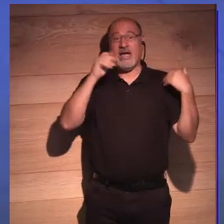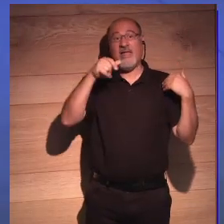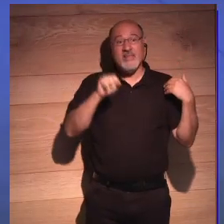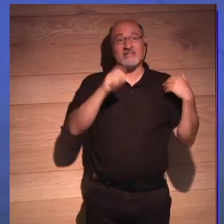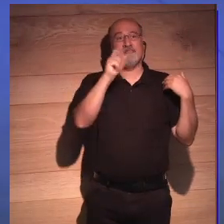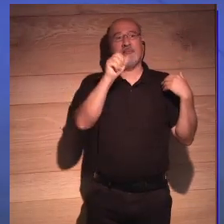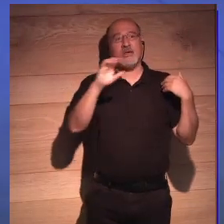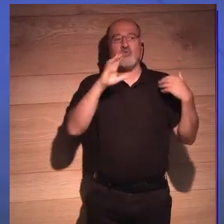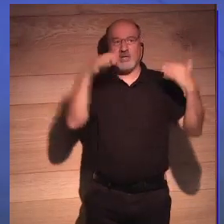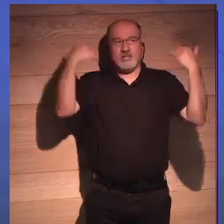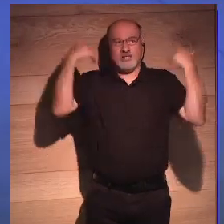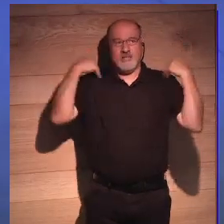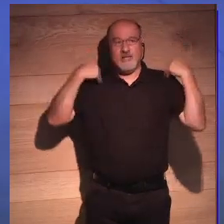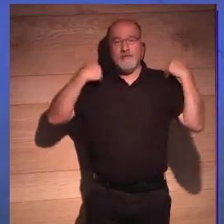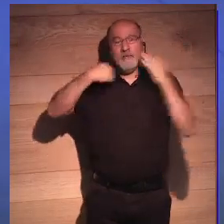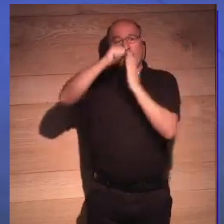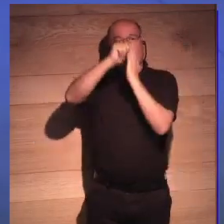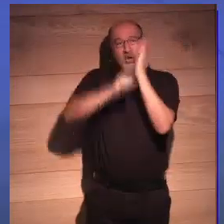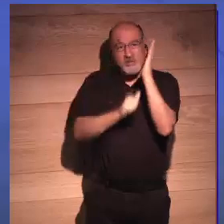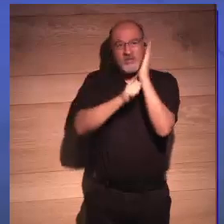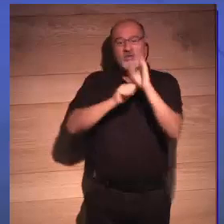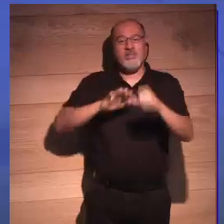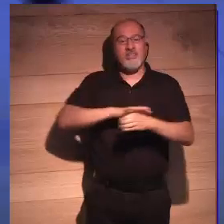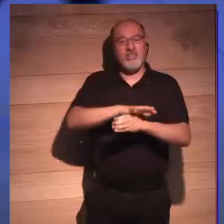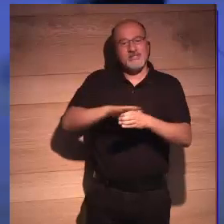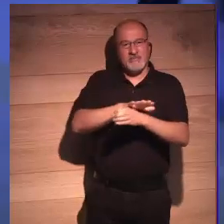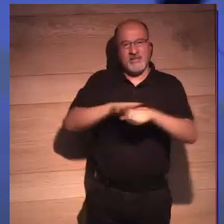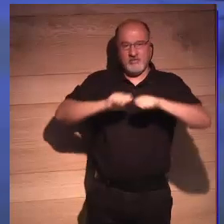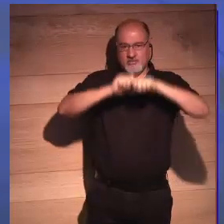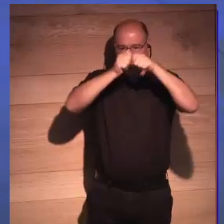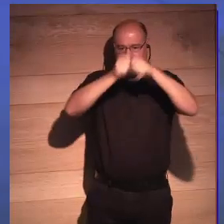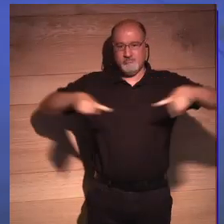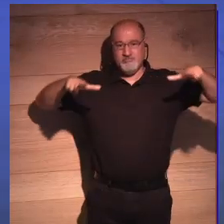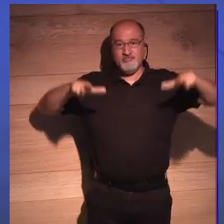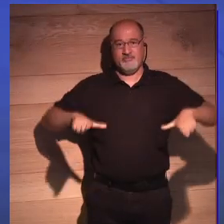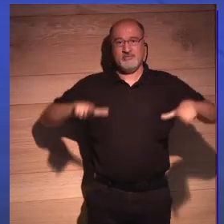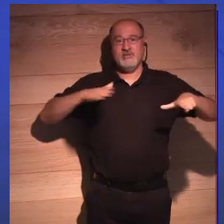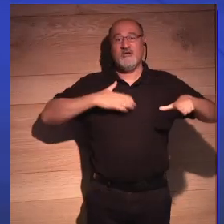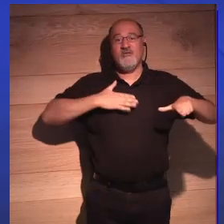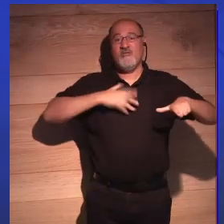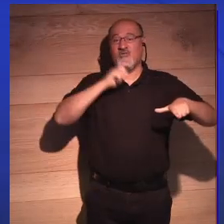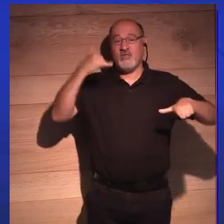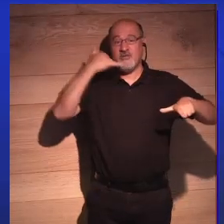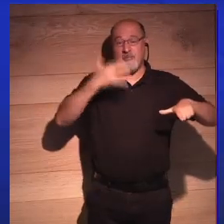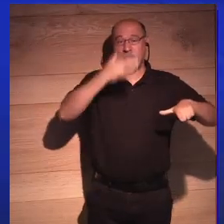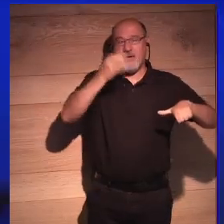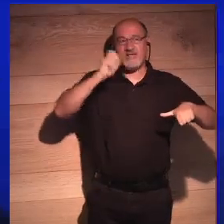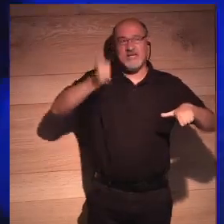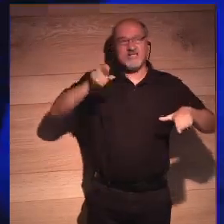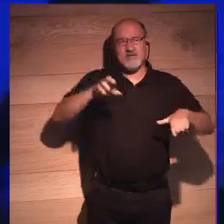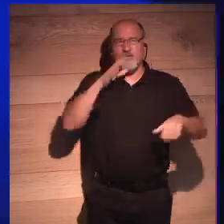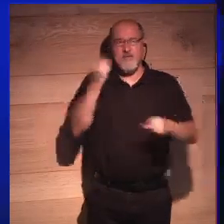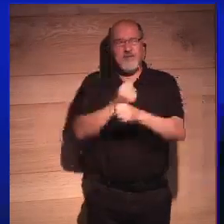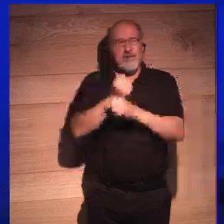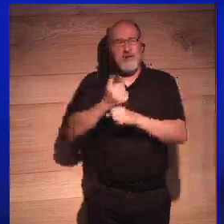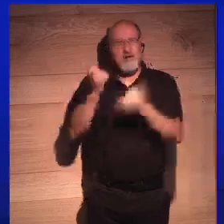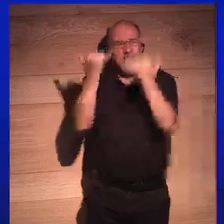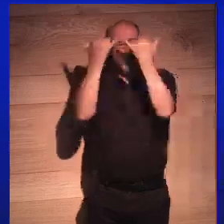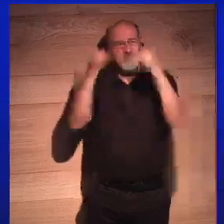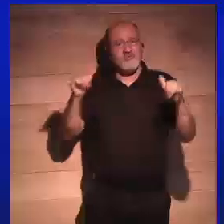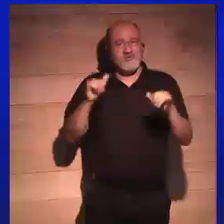I'm responsible for programming the Telefónica Foundation space and XR space, so I